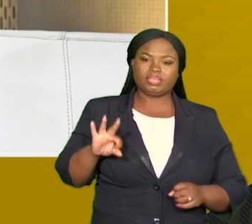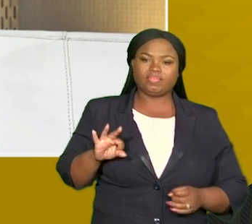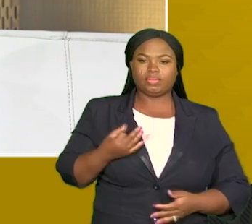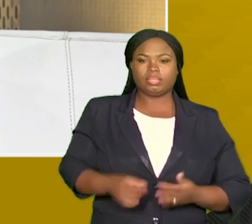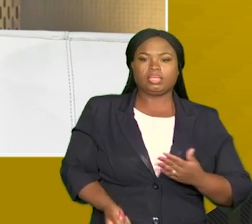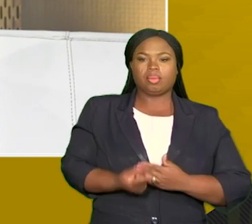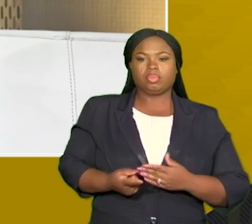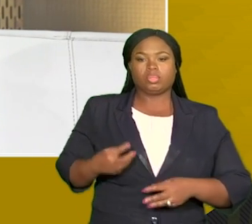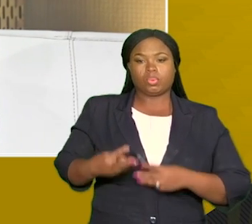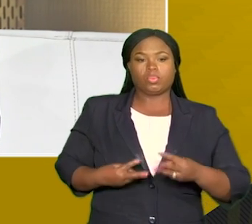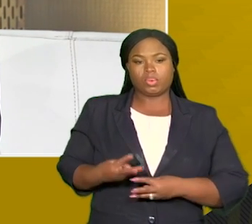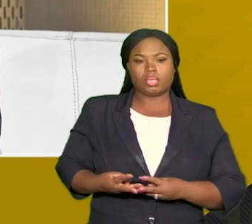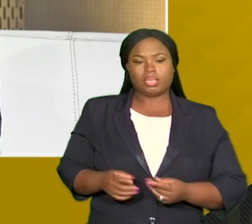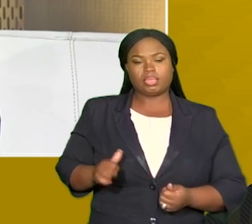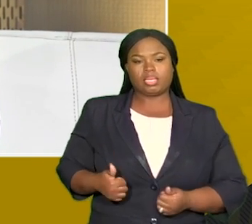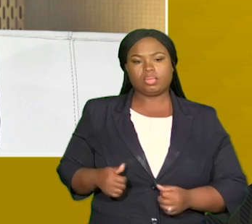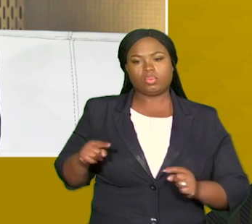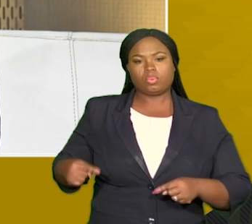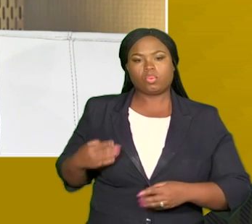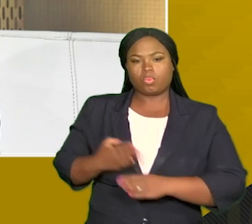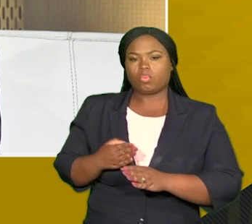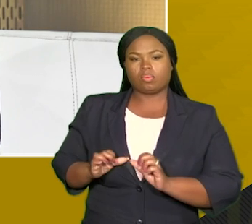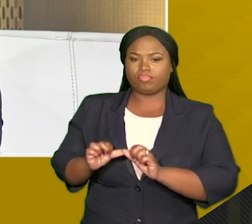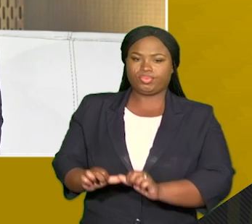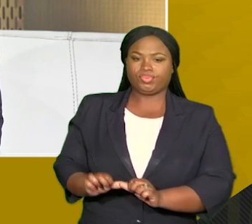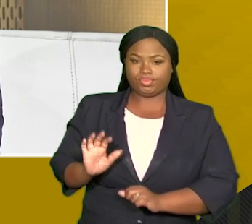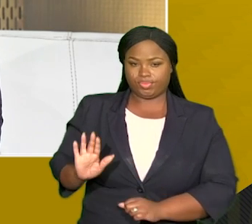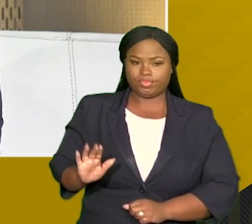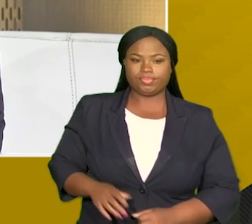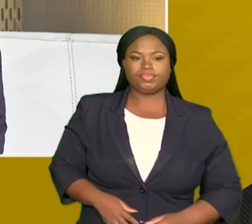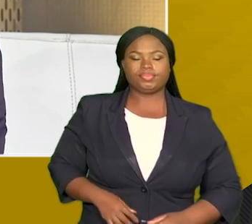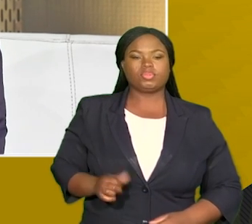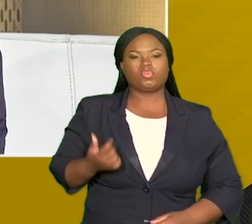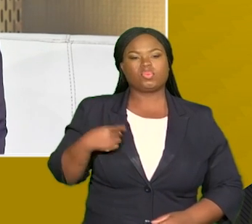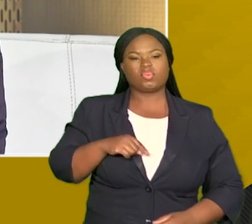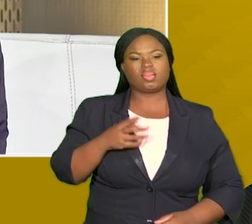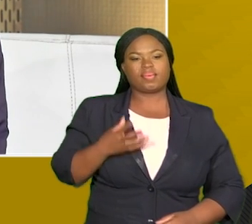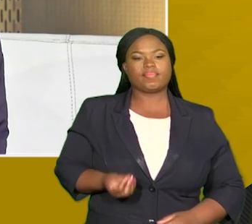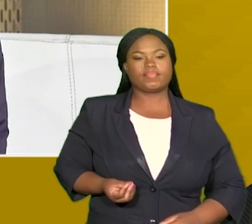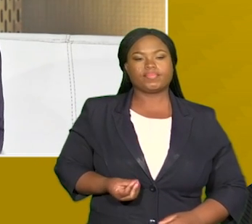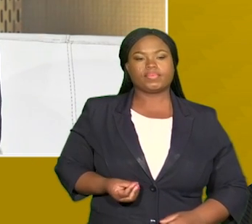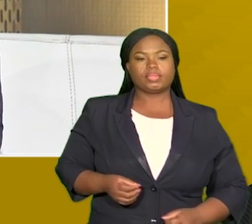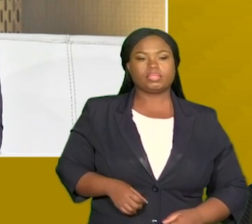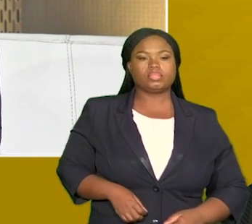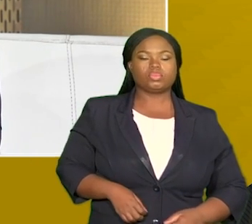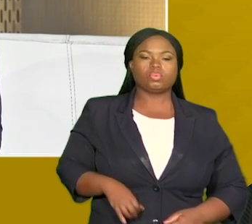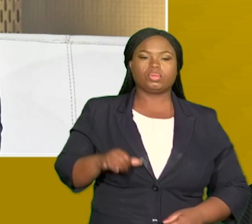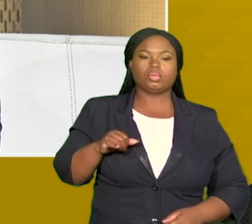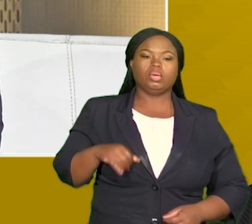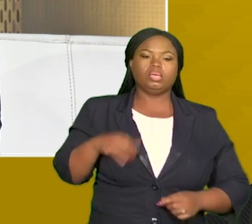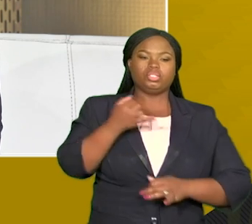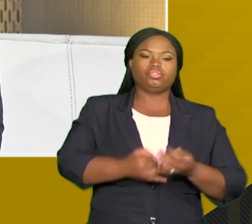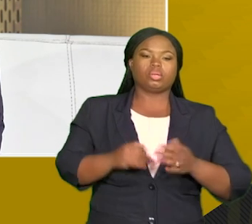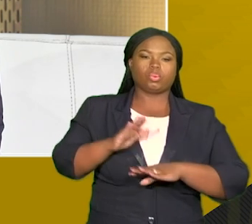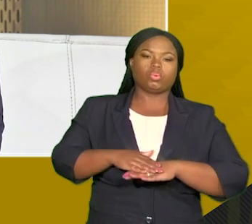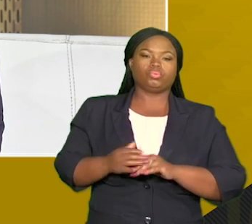work and that leads to a termination of duty in their case, there's what you call injury on duty. It's part of